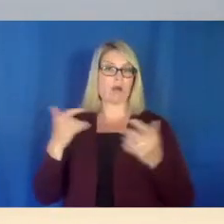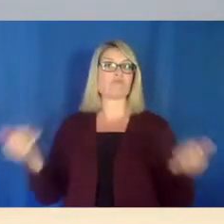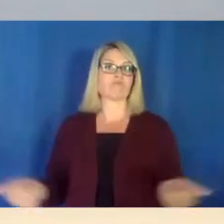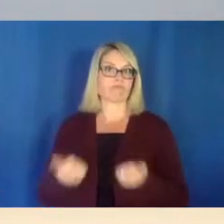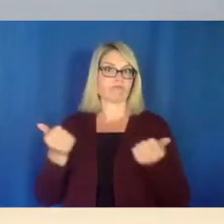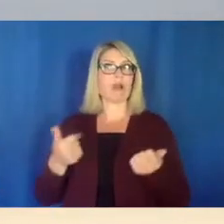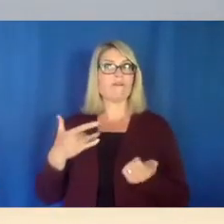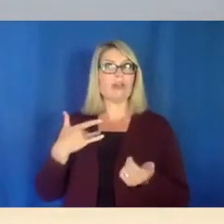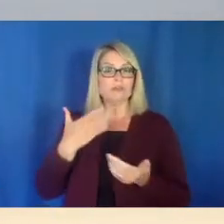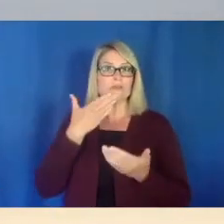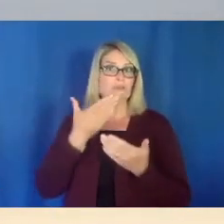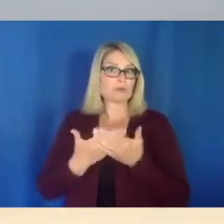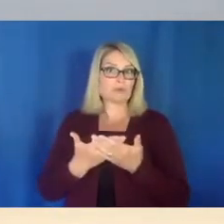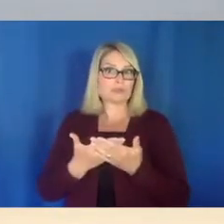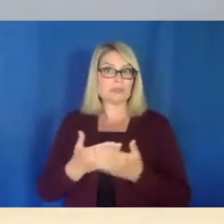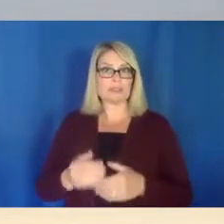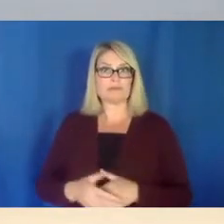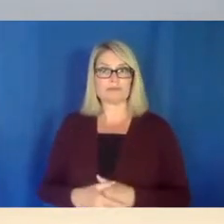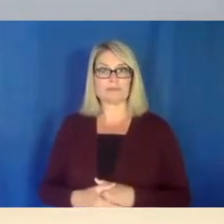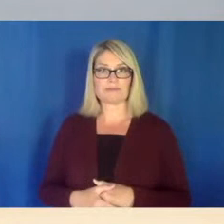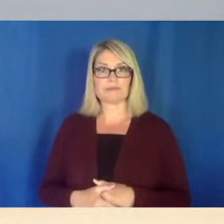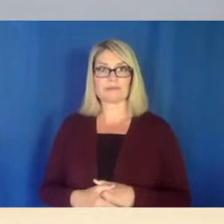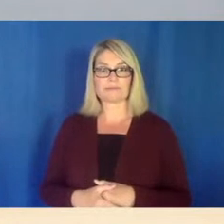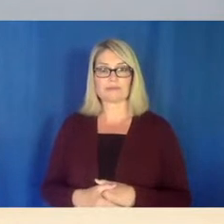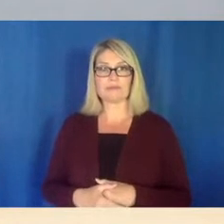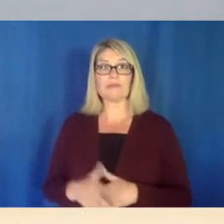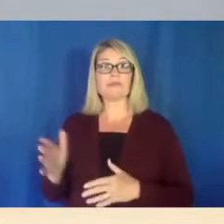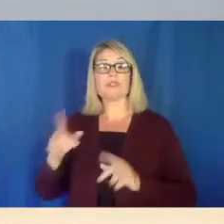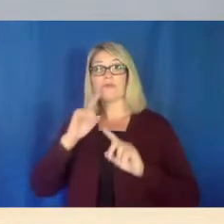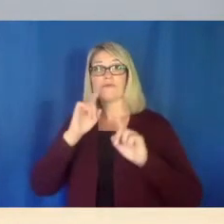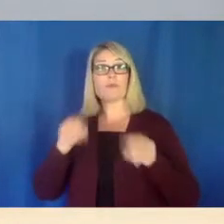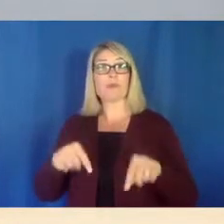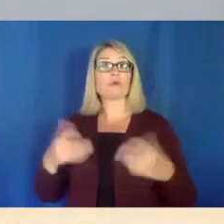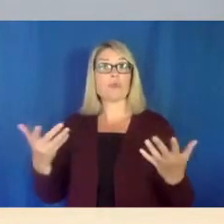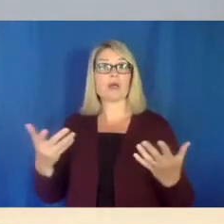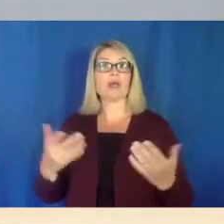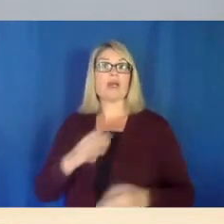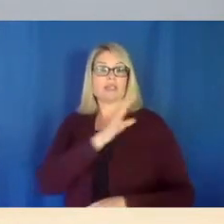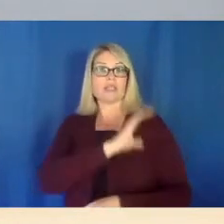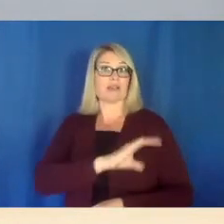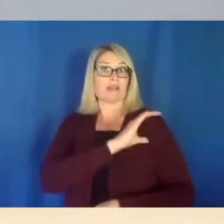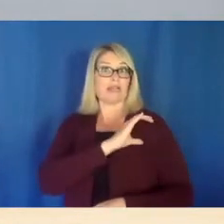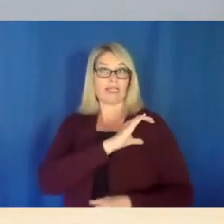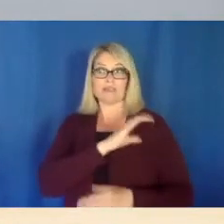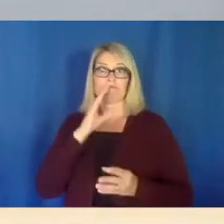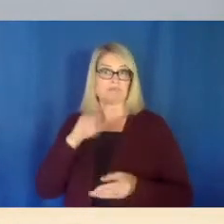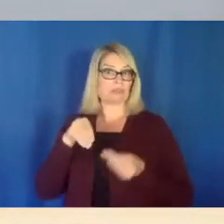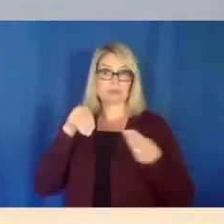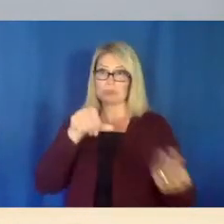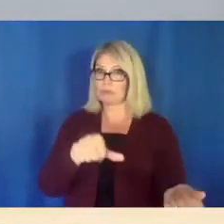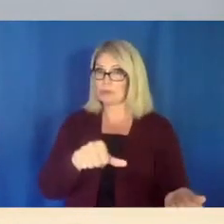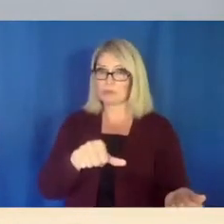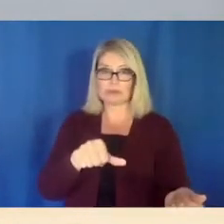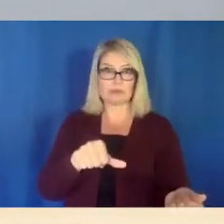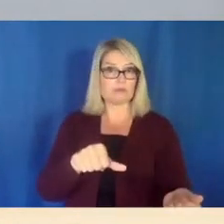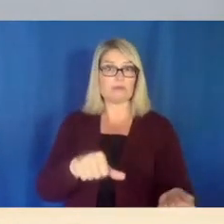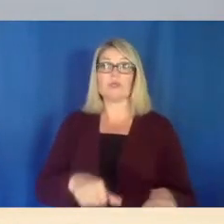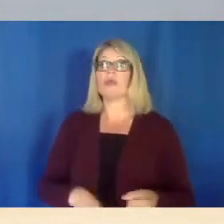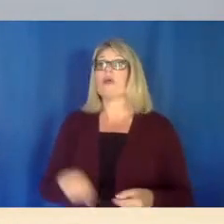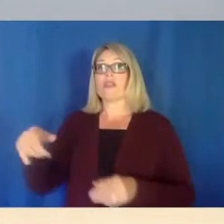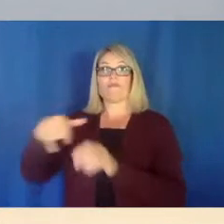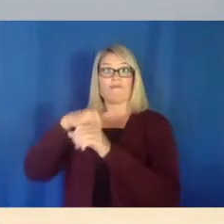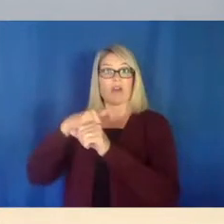well, and really all the reports are that those clinics are running very smoothly, our partner pharmacies are working